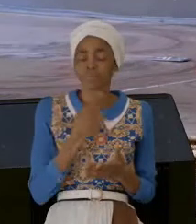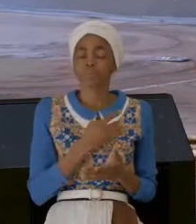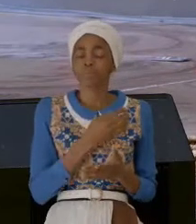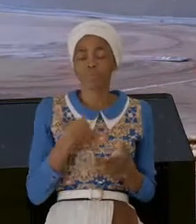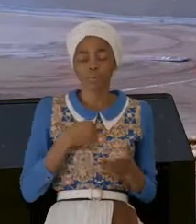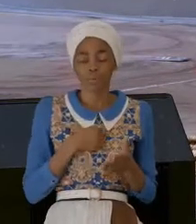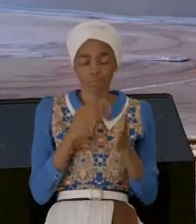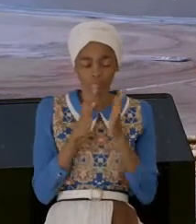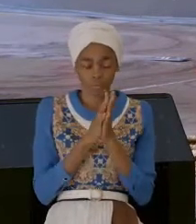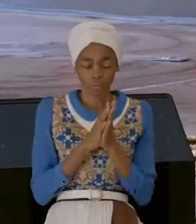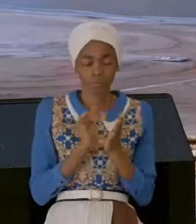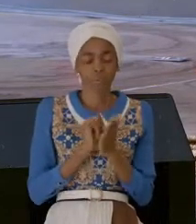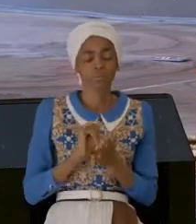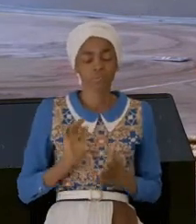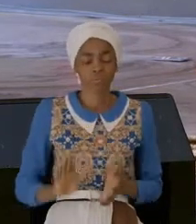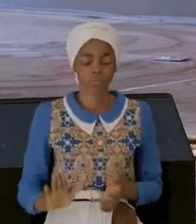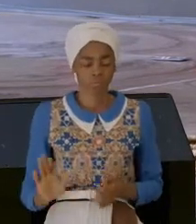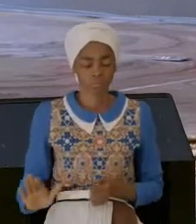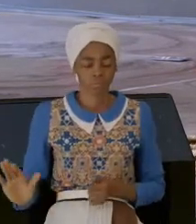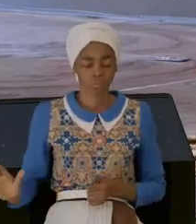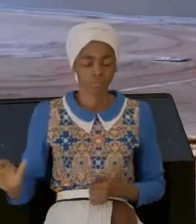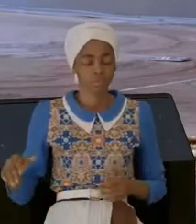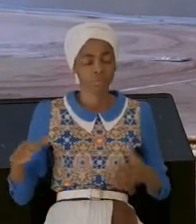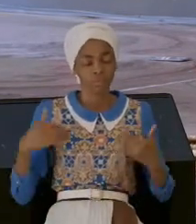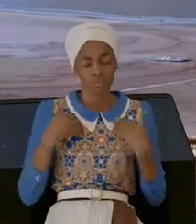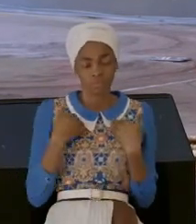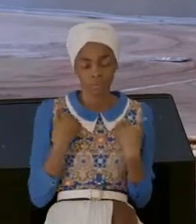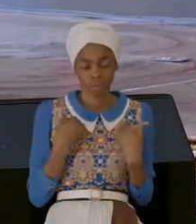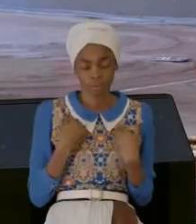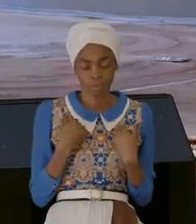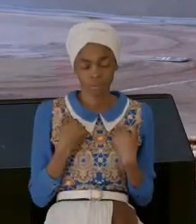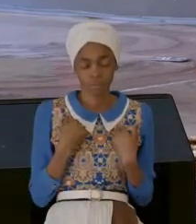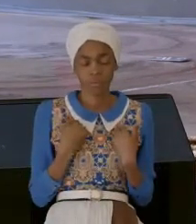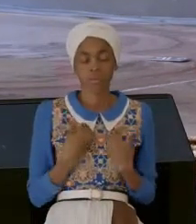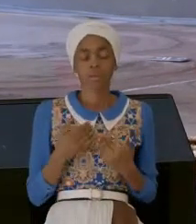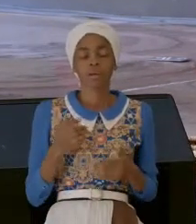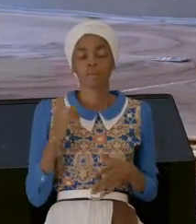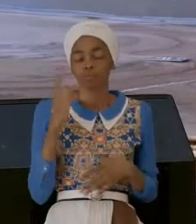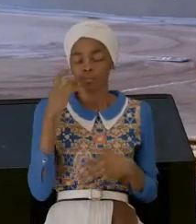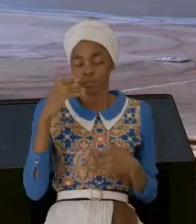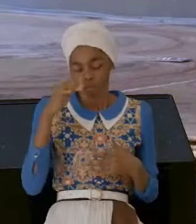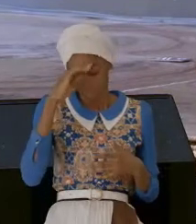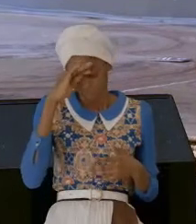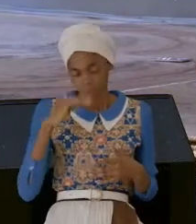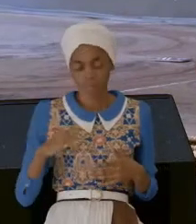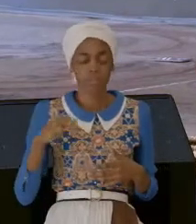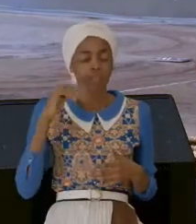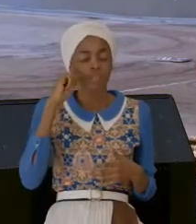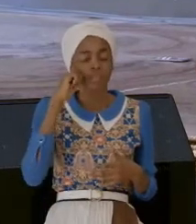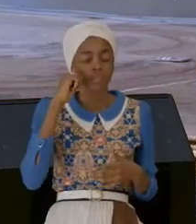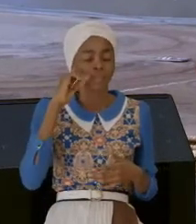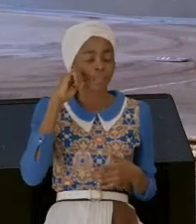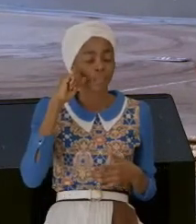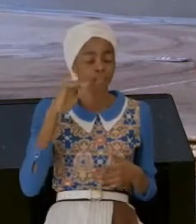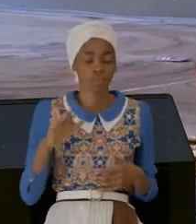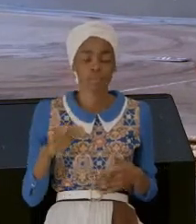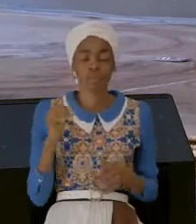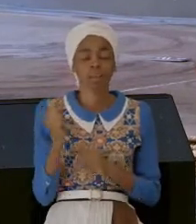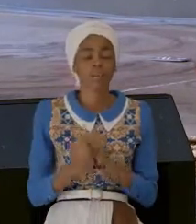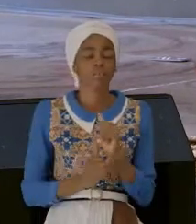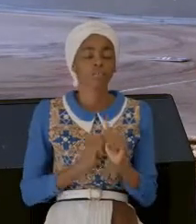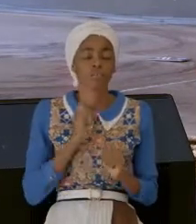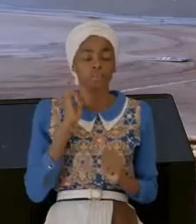children young people youths boys and girls and everyone